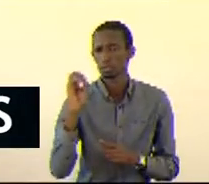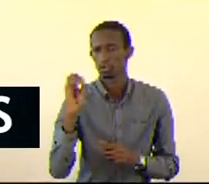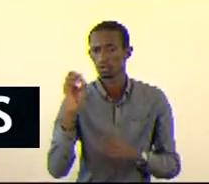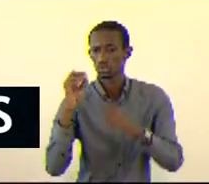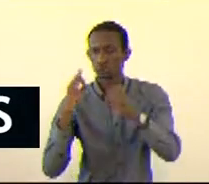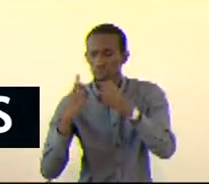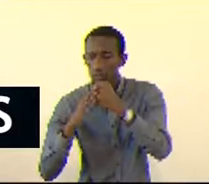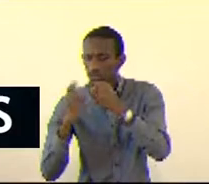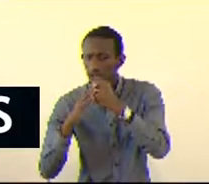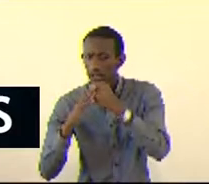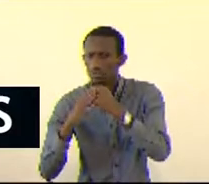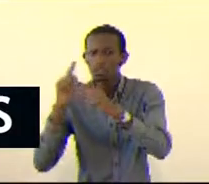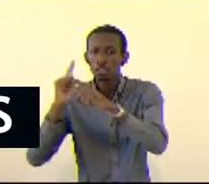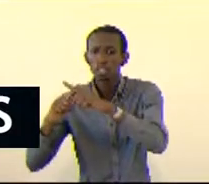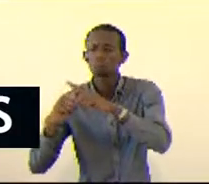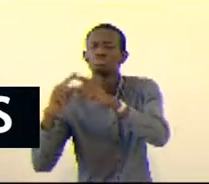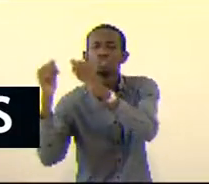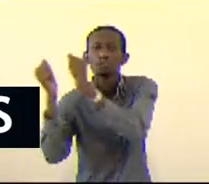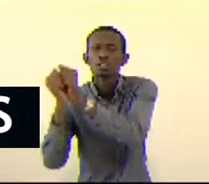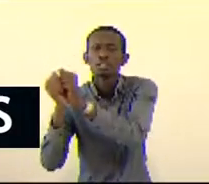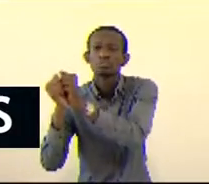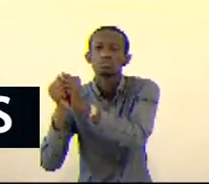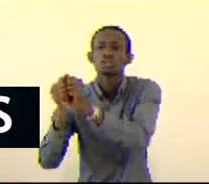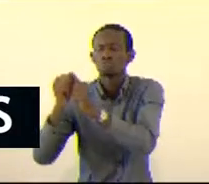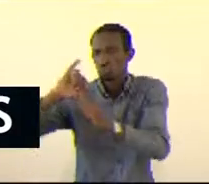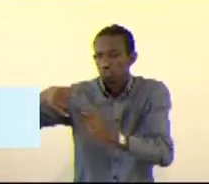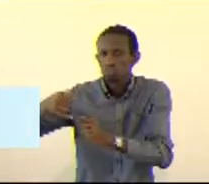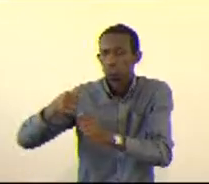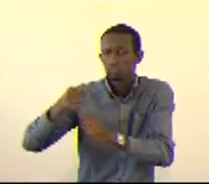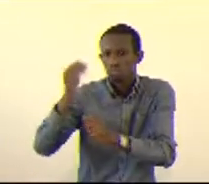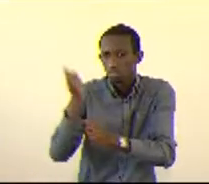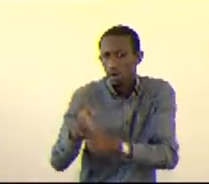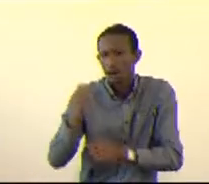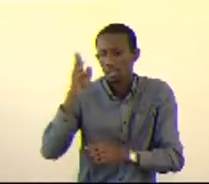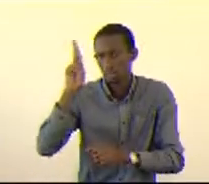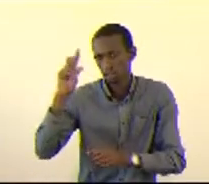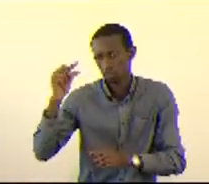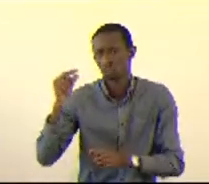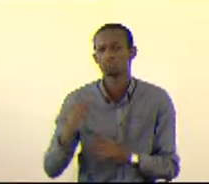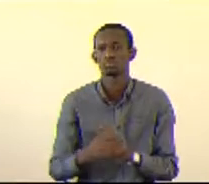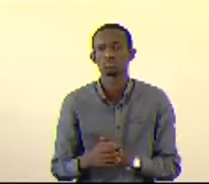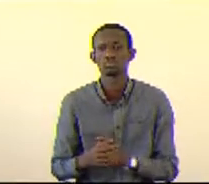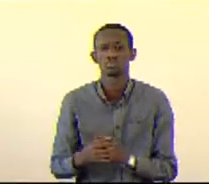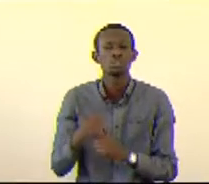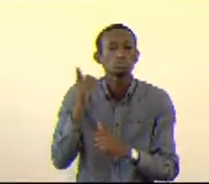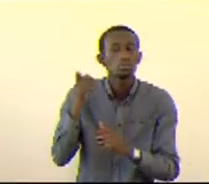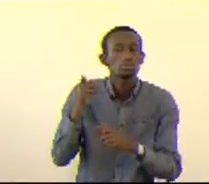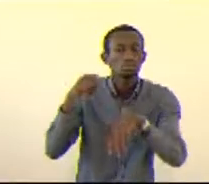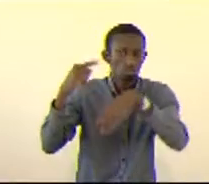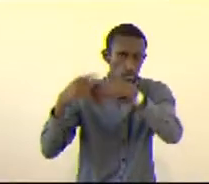kilogram, joules per kilogram. So they want us to get time. So if you